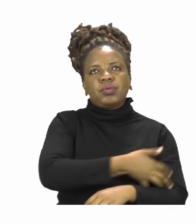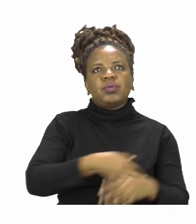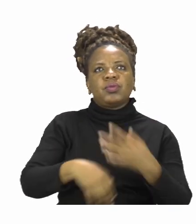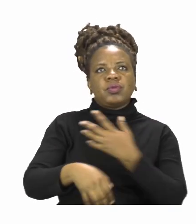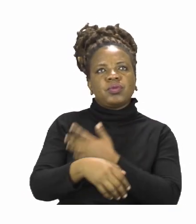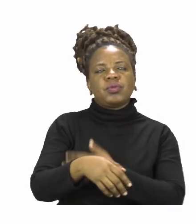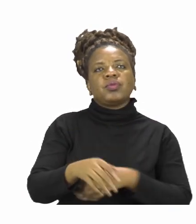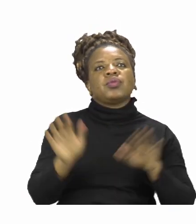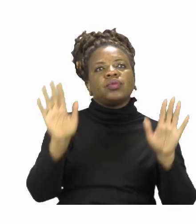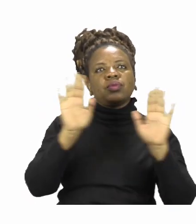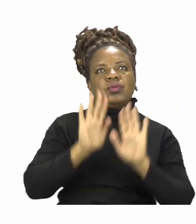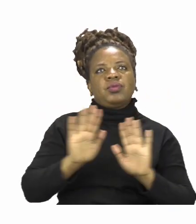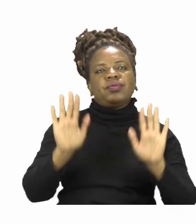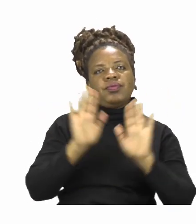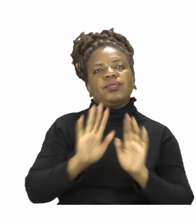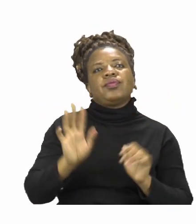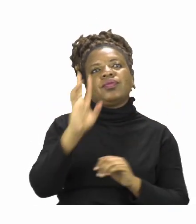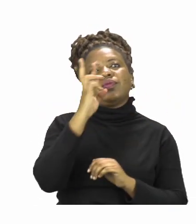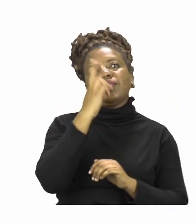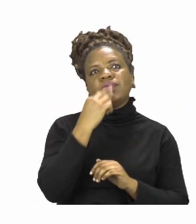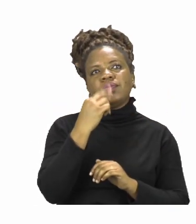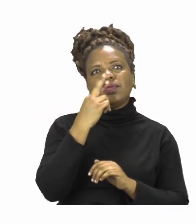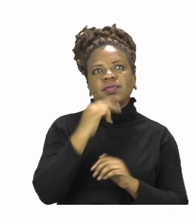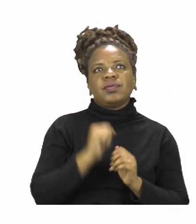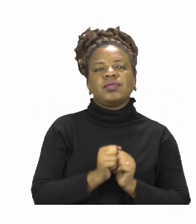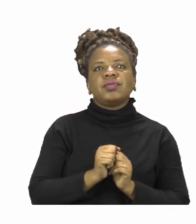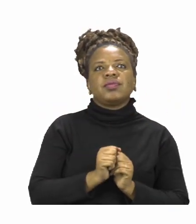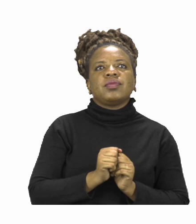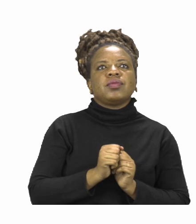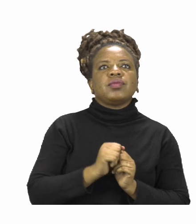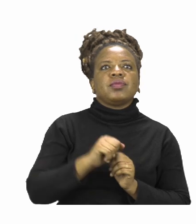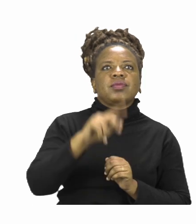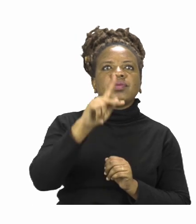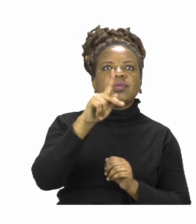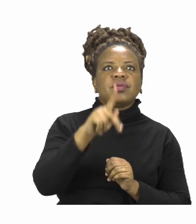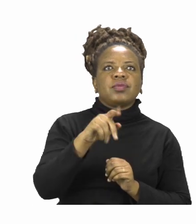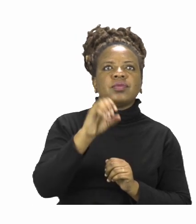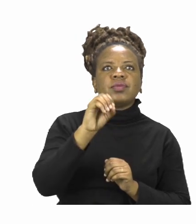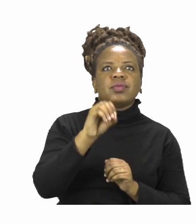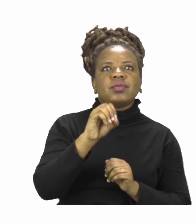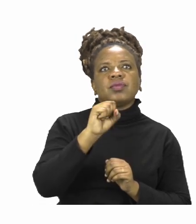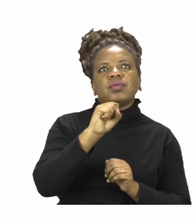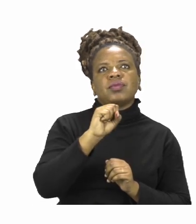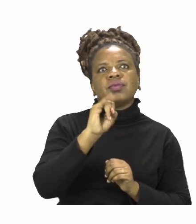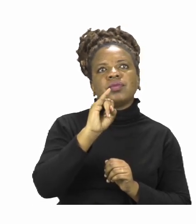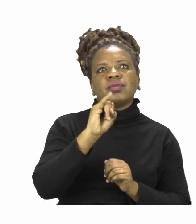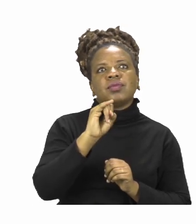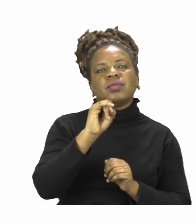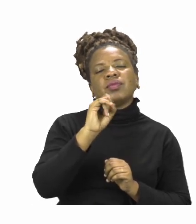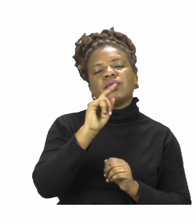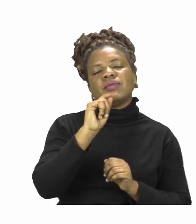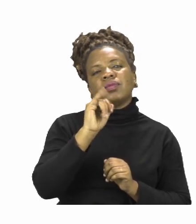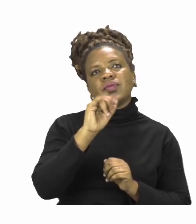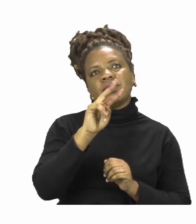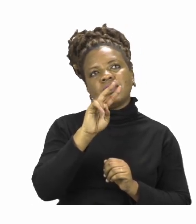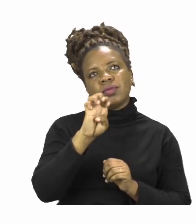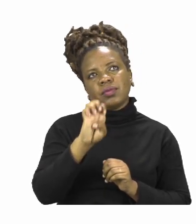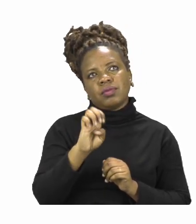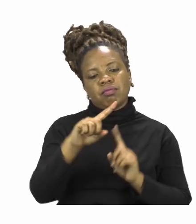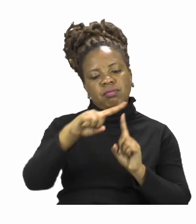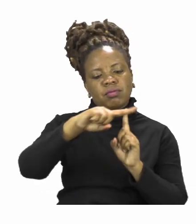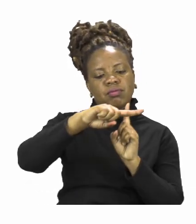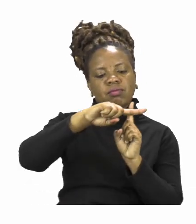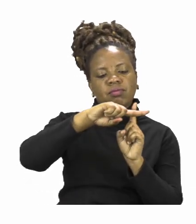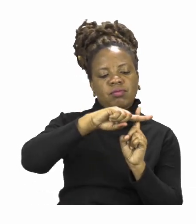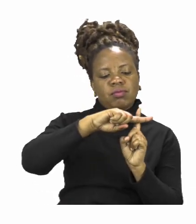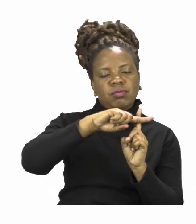color. The word positive is the opposite of the word negative. Now, the word positive, when we are talking